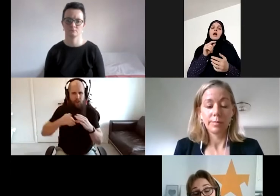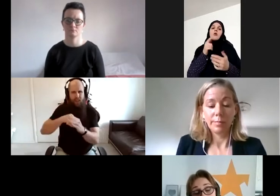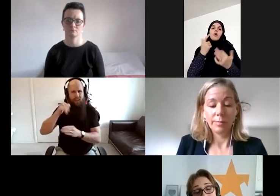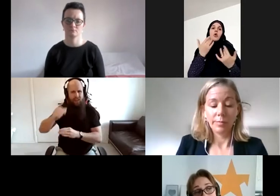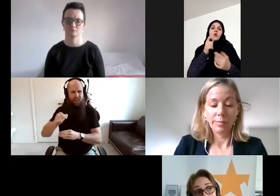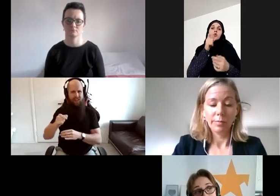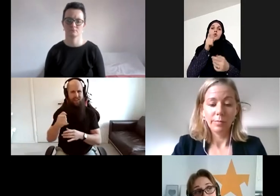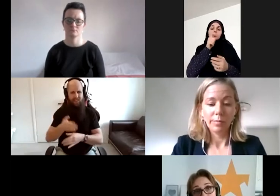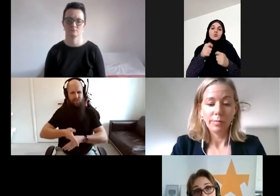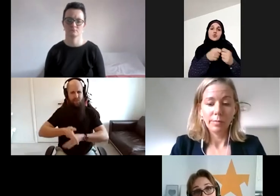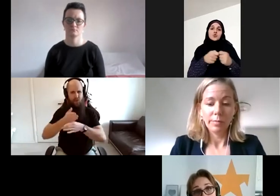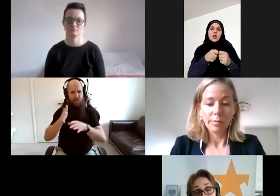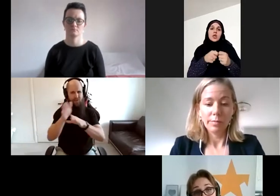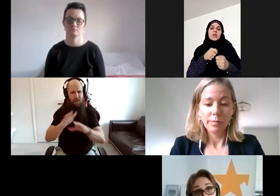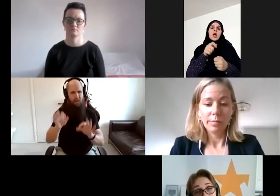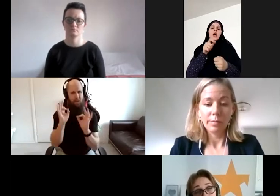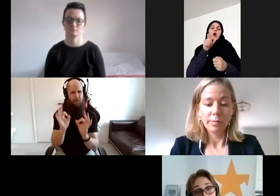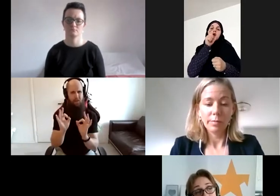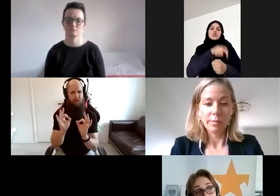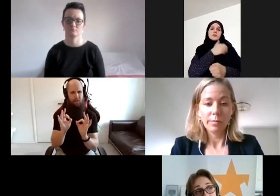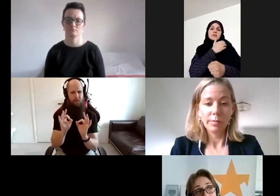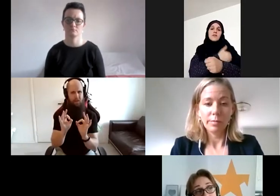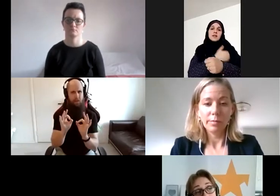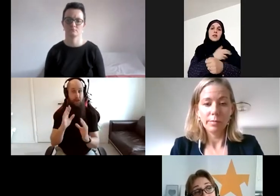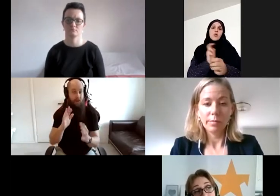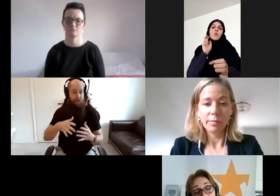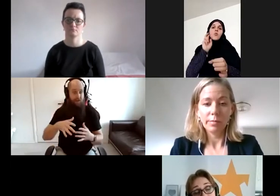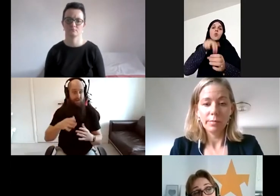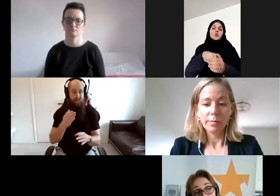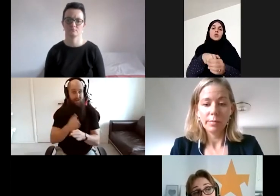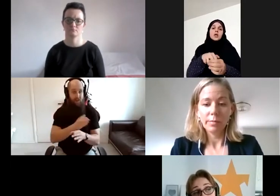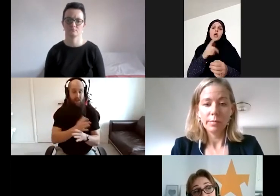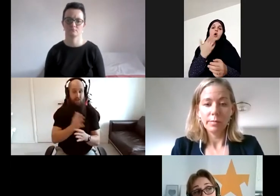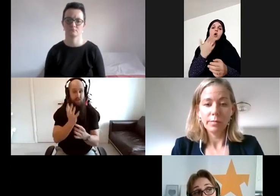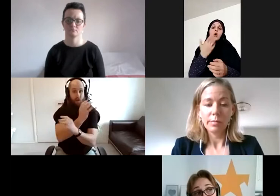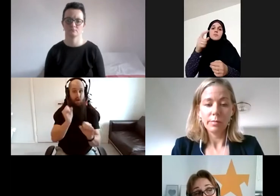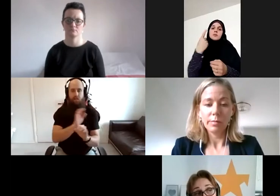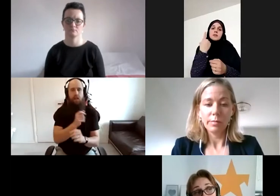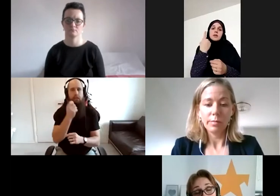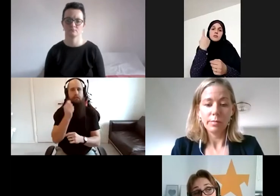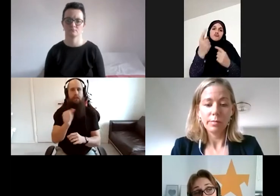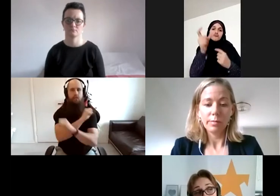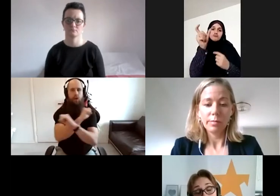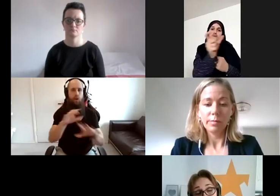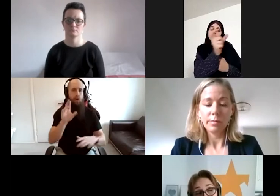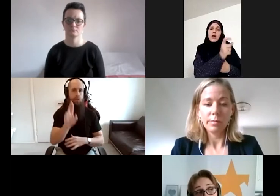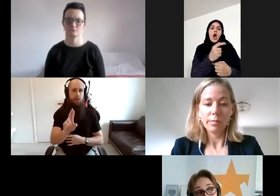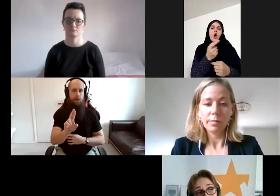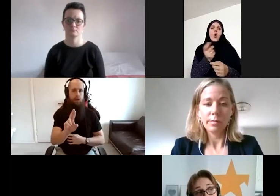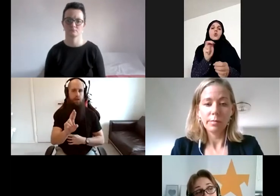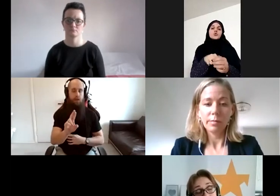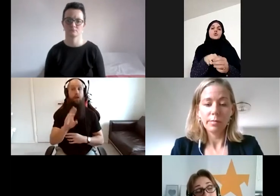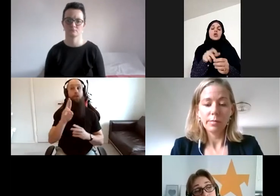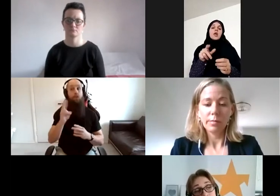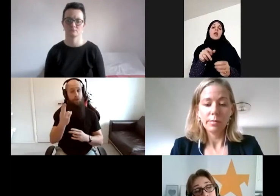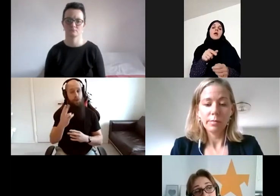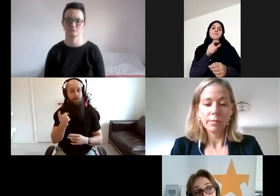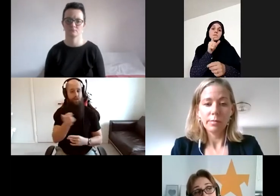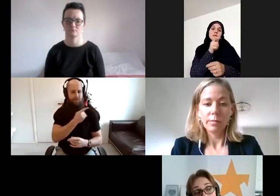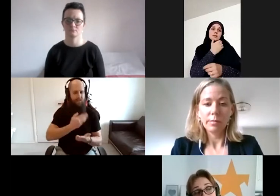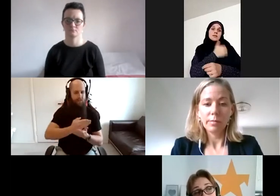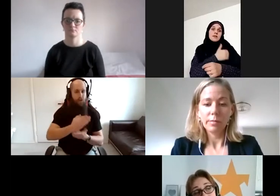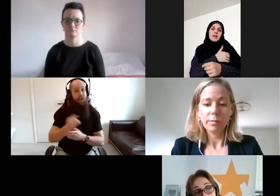And thanks to this report, we will have more information on that. But not only that, we will continue and they will continue